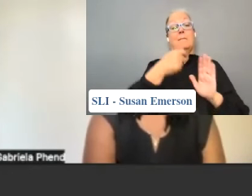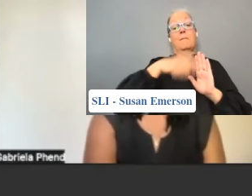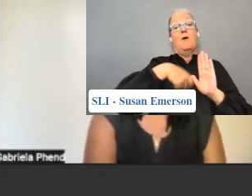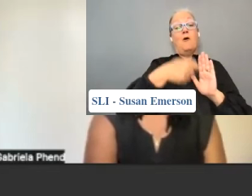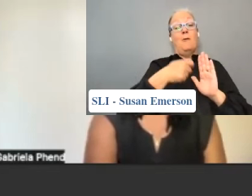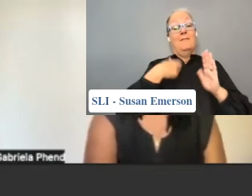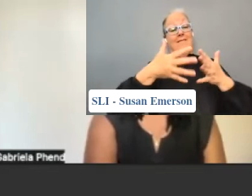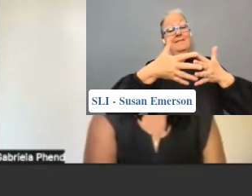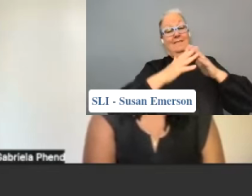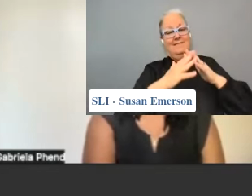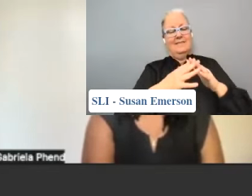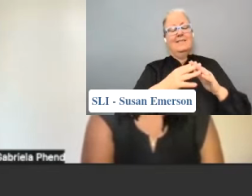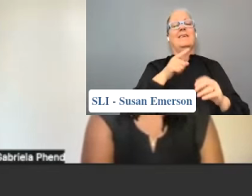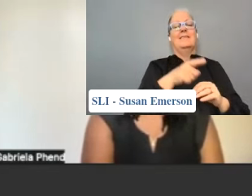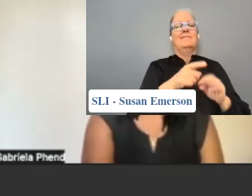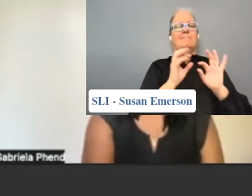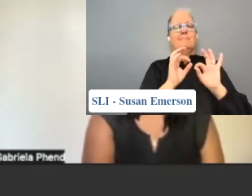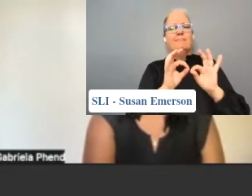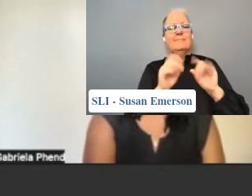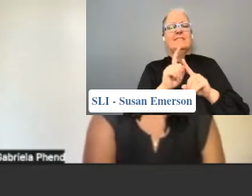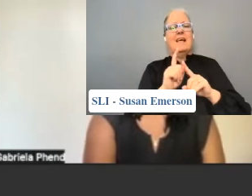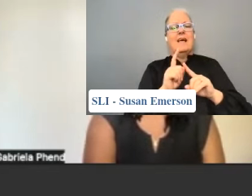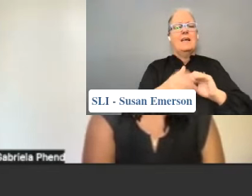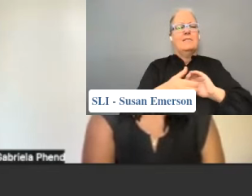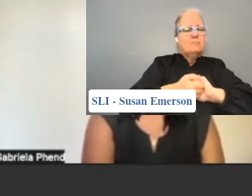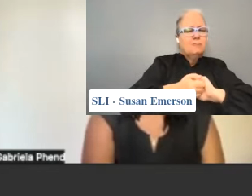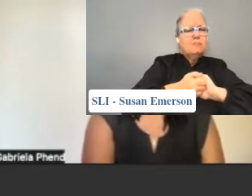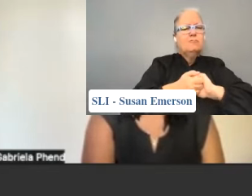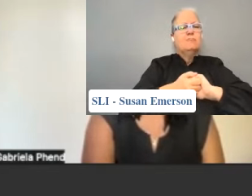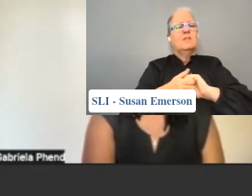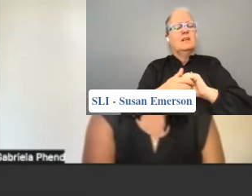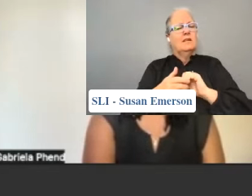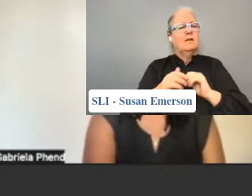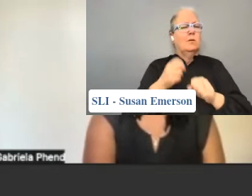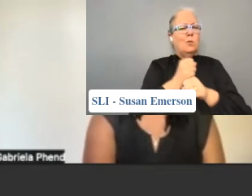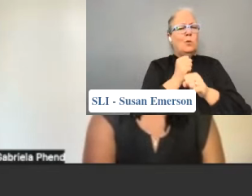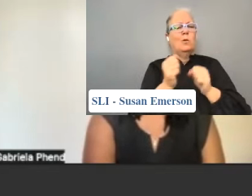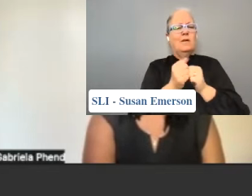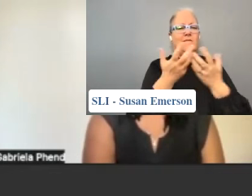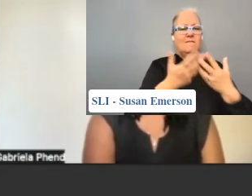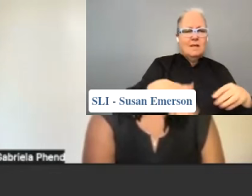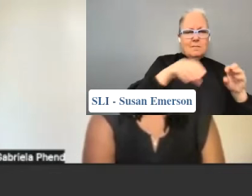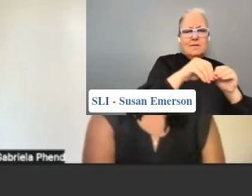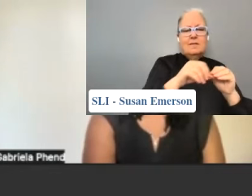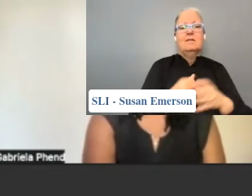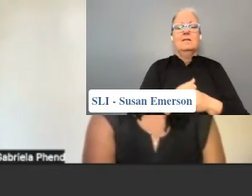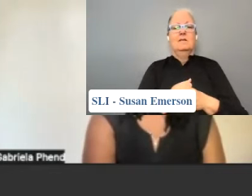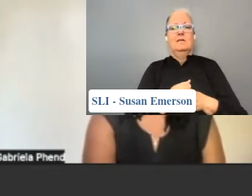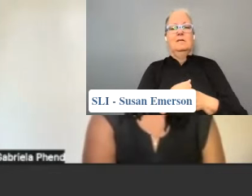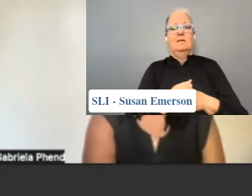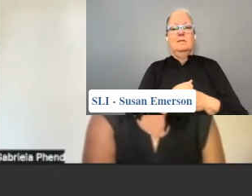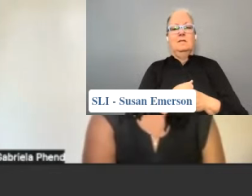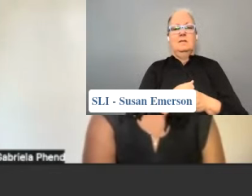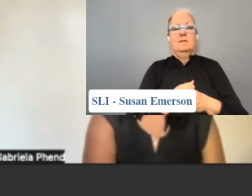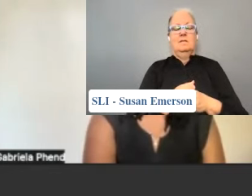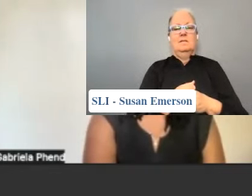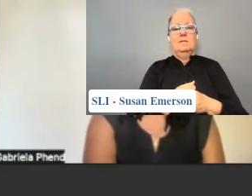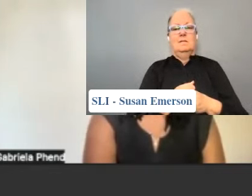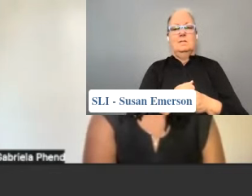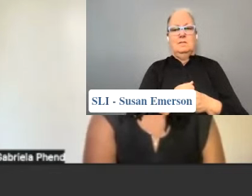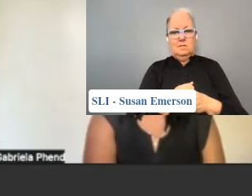increase program oversight, promote cross-site learning, and evidence-based decision making, with the goal to